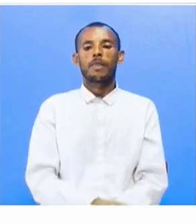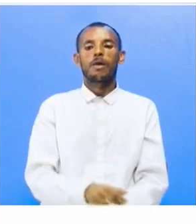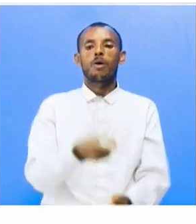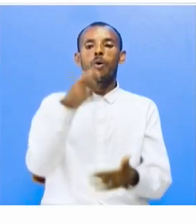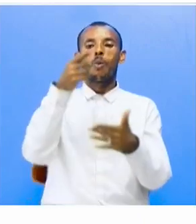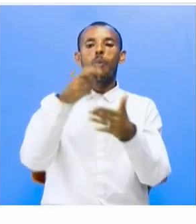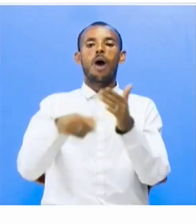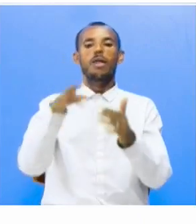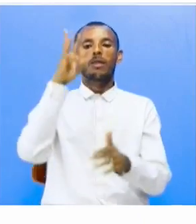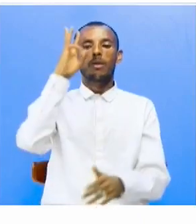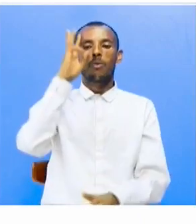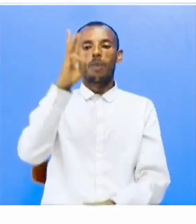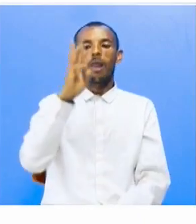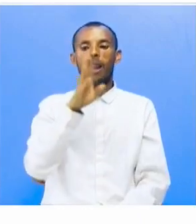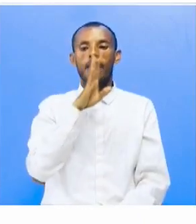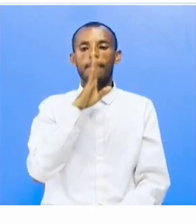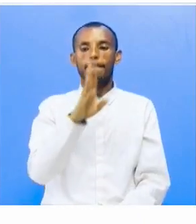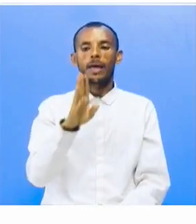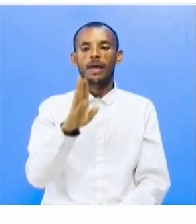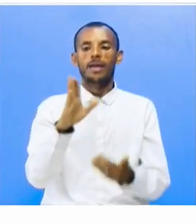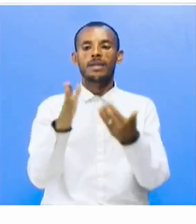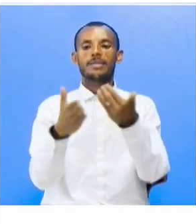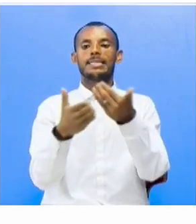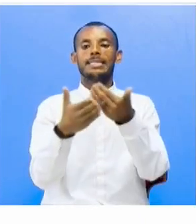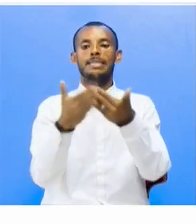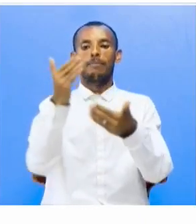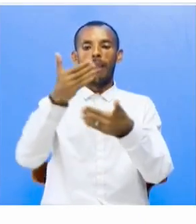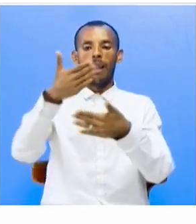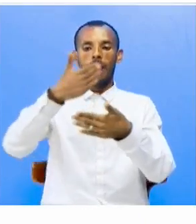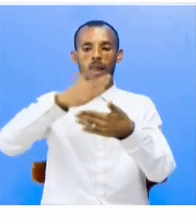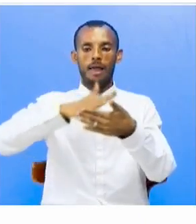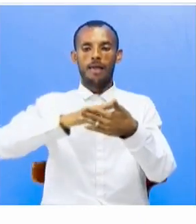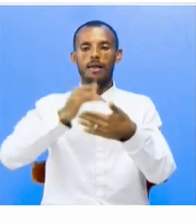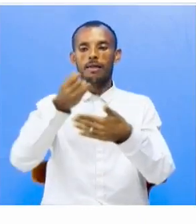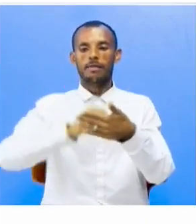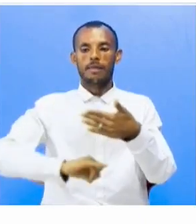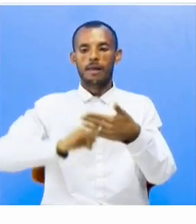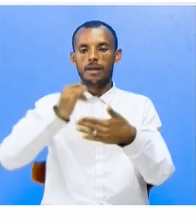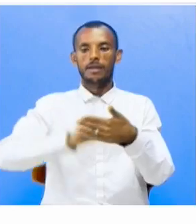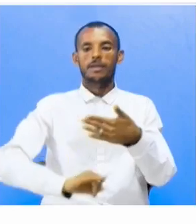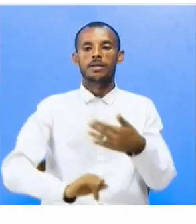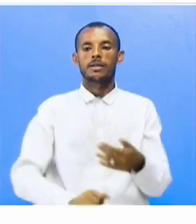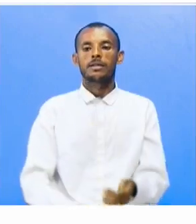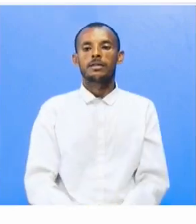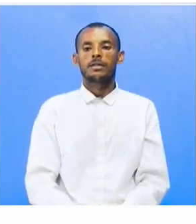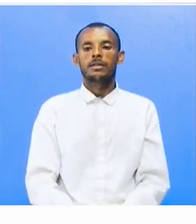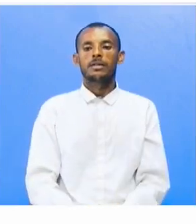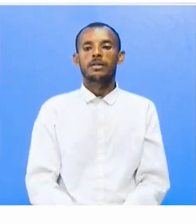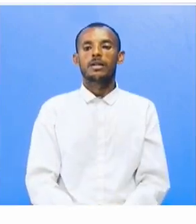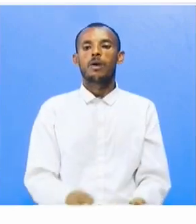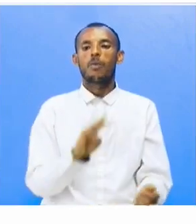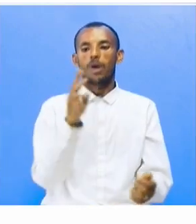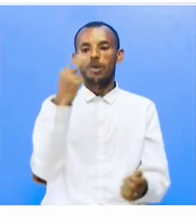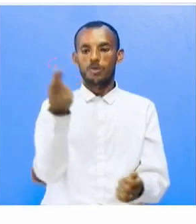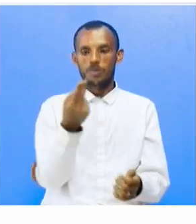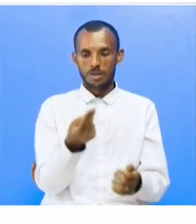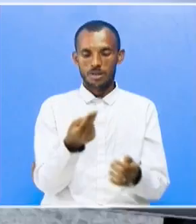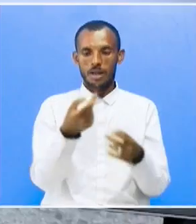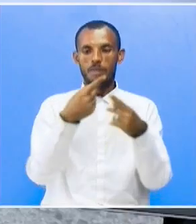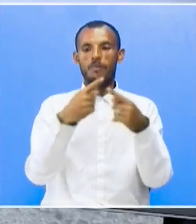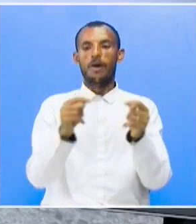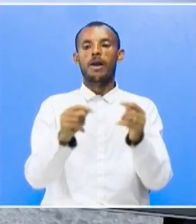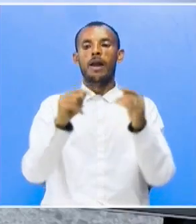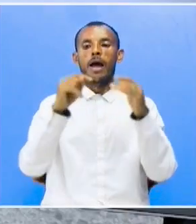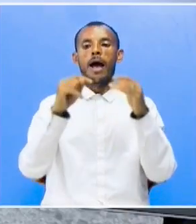be simple interest? Find simple interest. Not only simple interest, we'll also try to find the